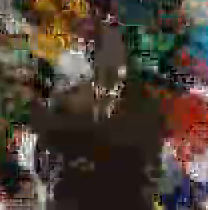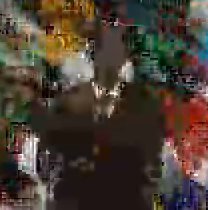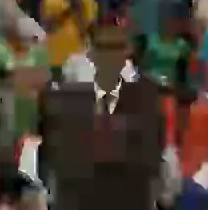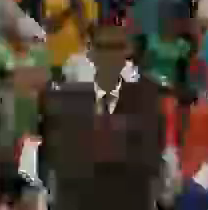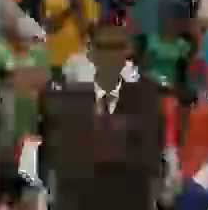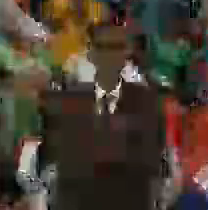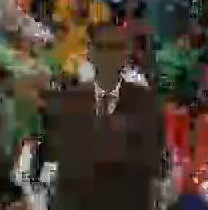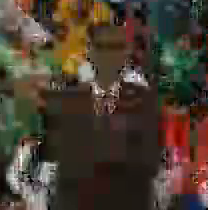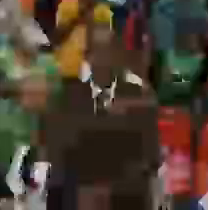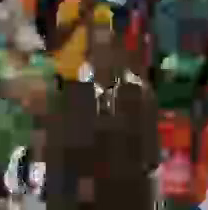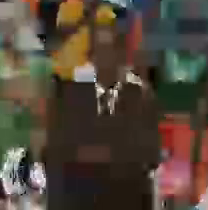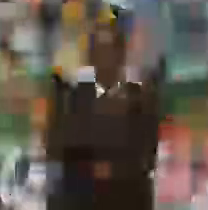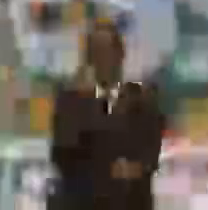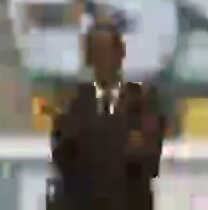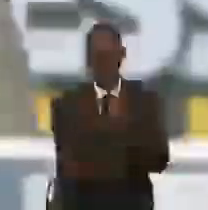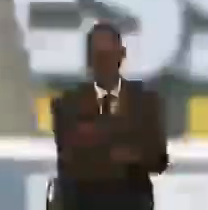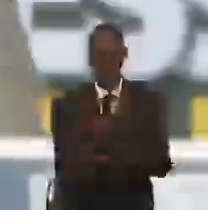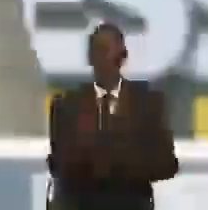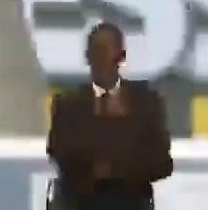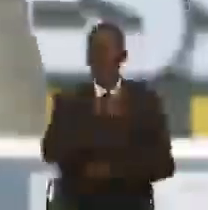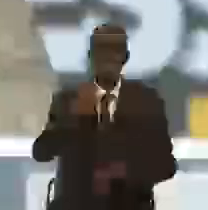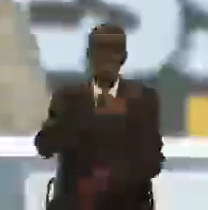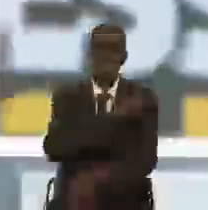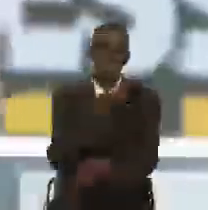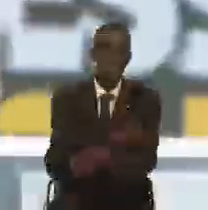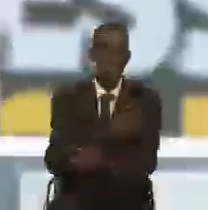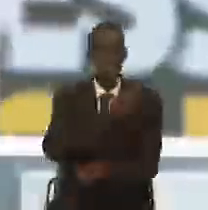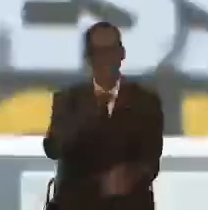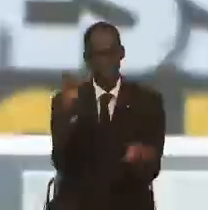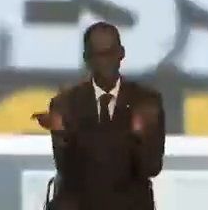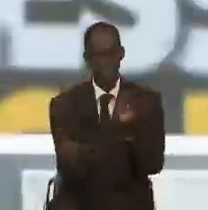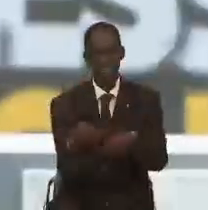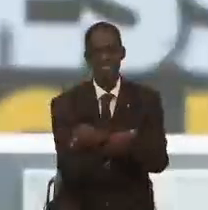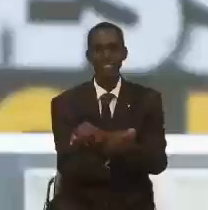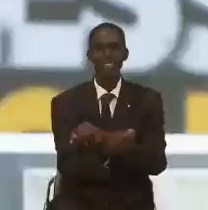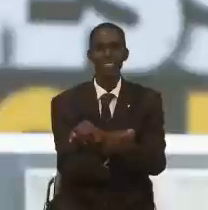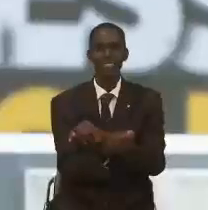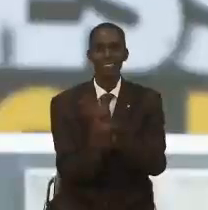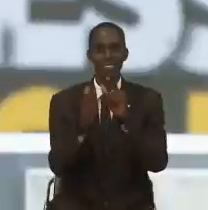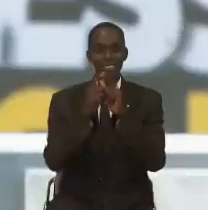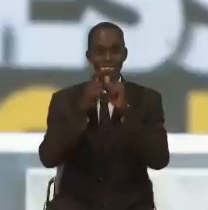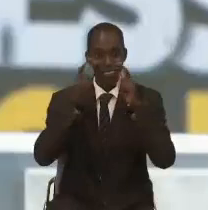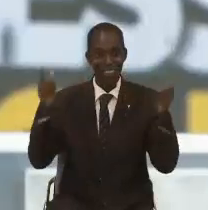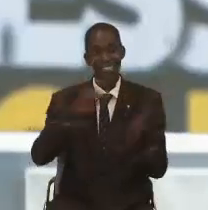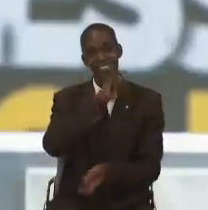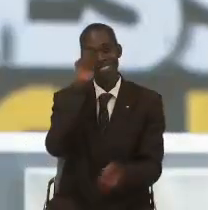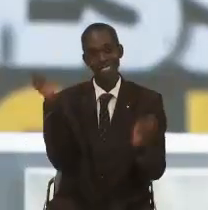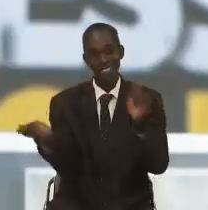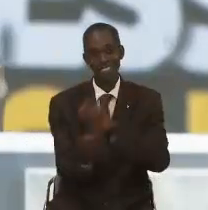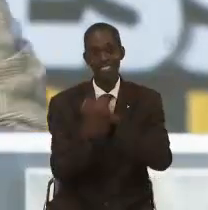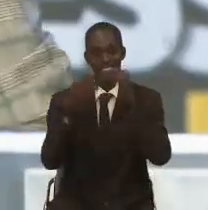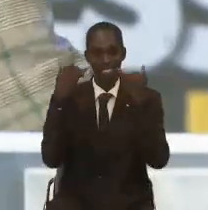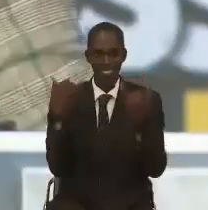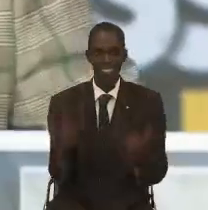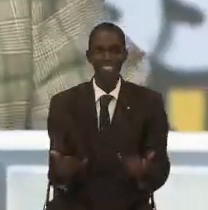change, a mighty transformation, a mighty glorious change now,